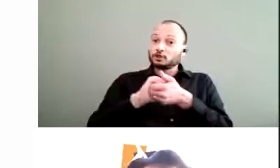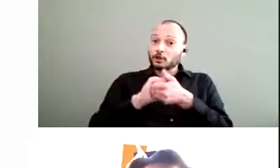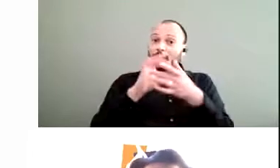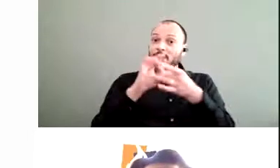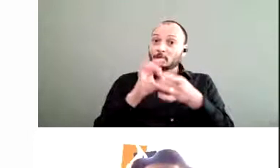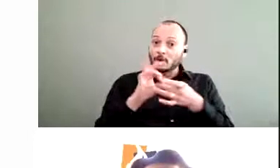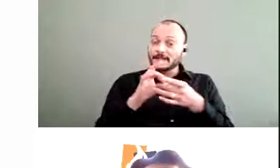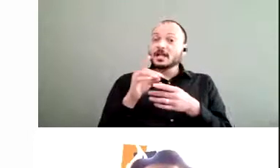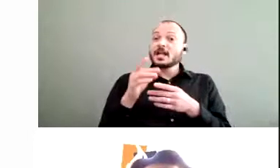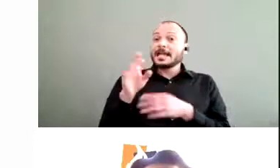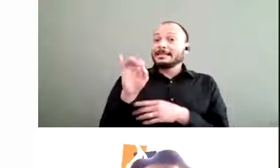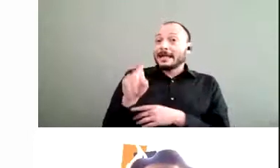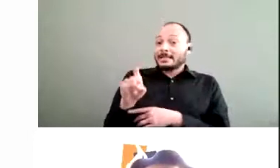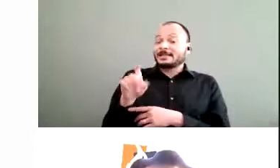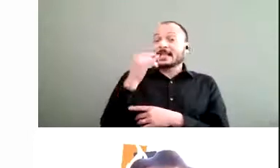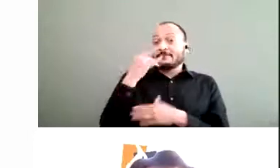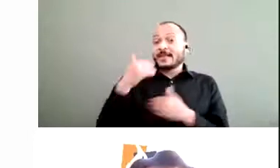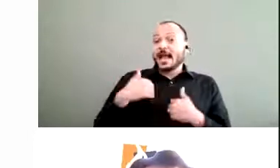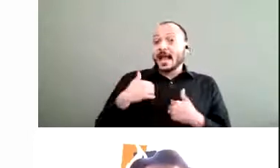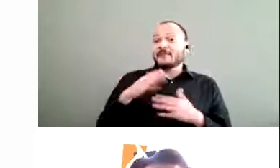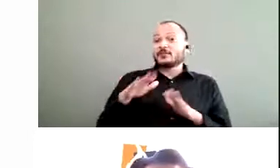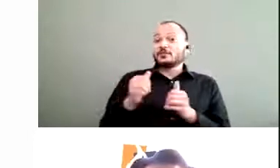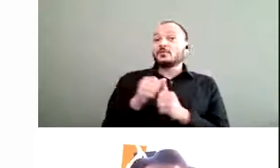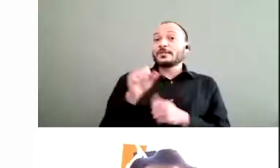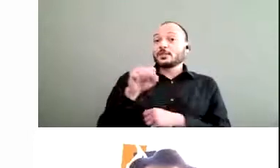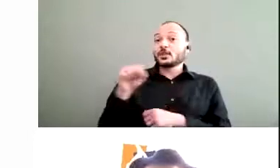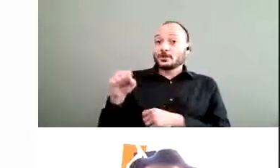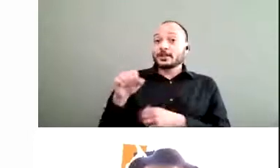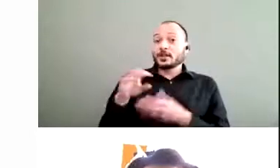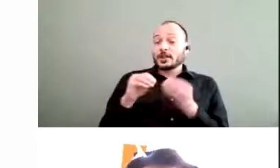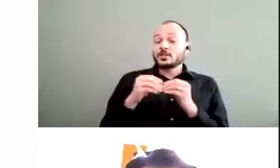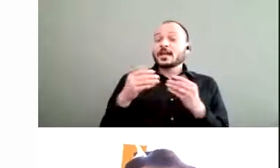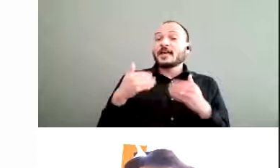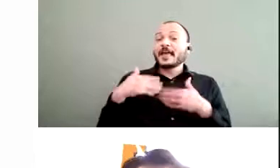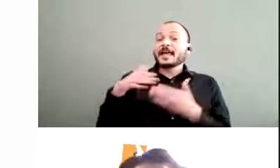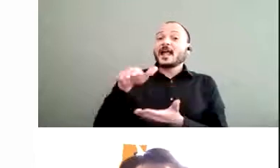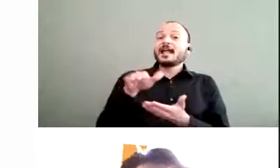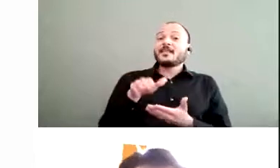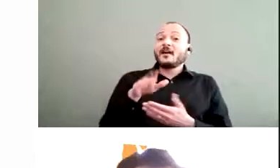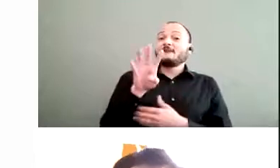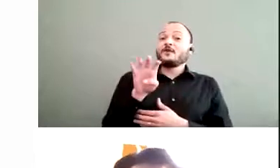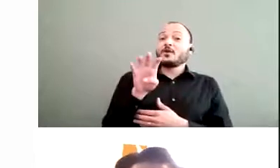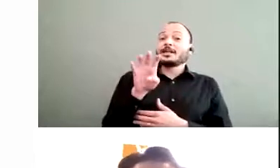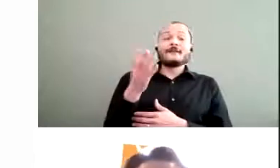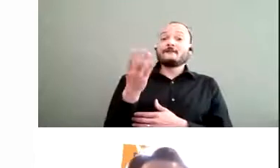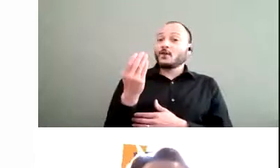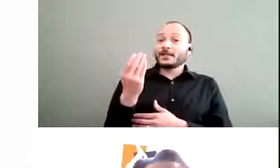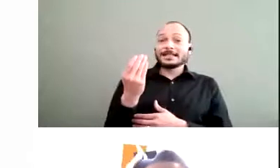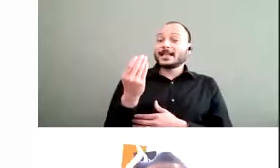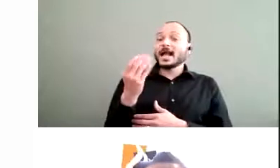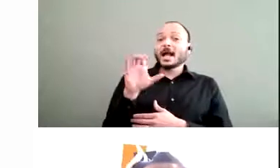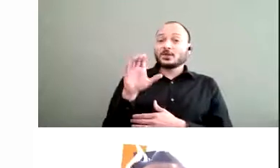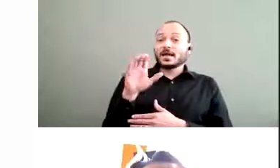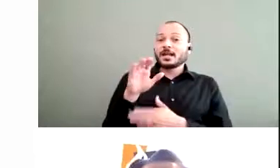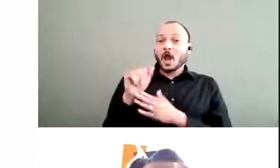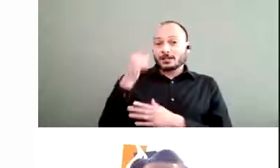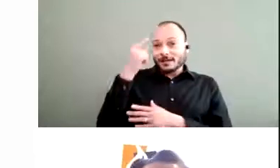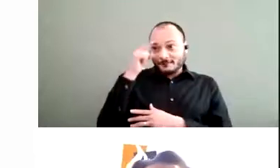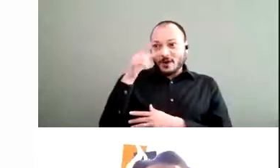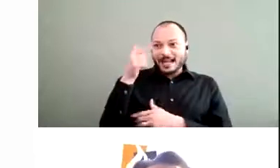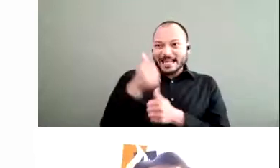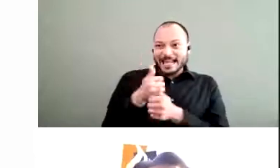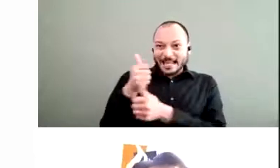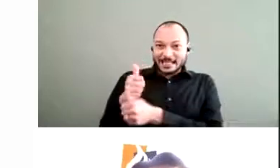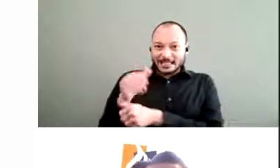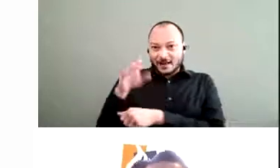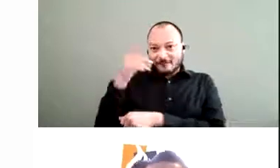numbers, they would receive those $1,400 per eligible child for them. So that was another big change,